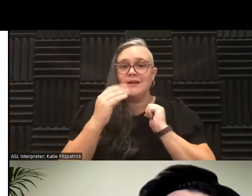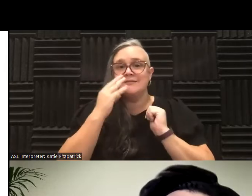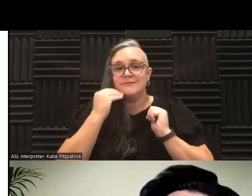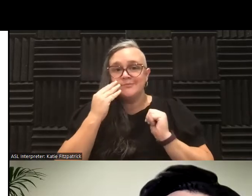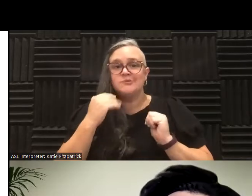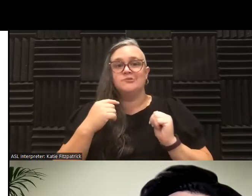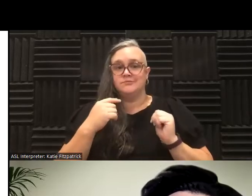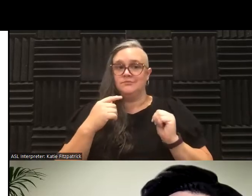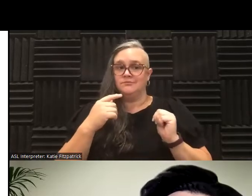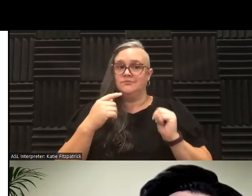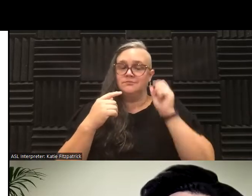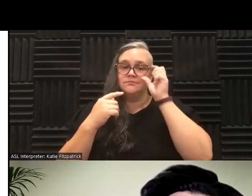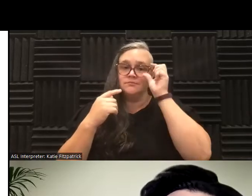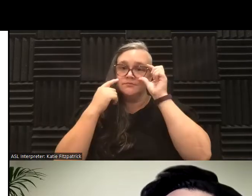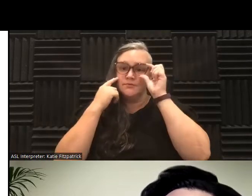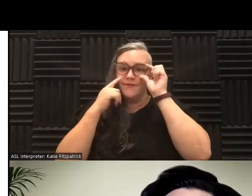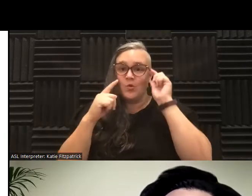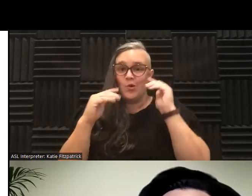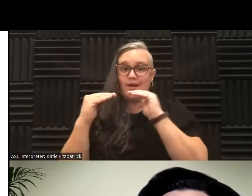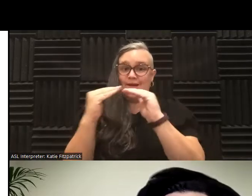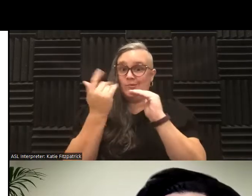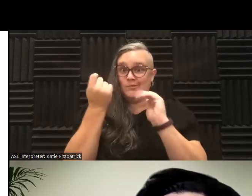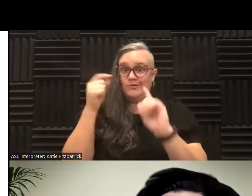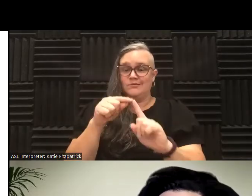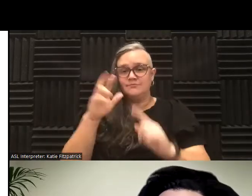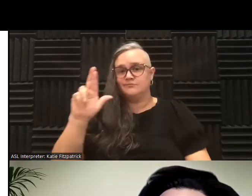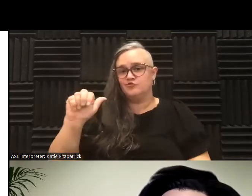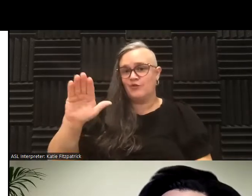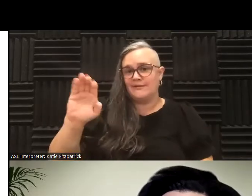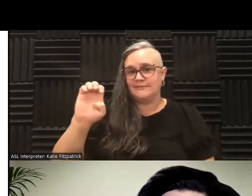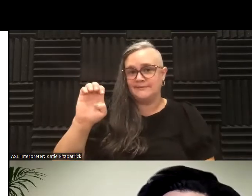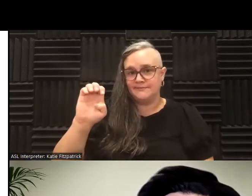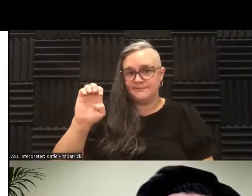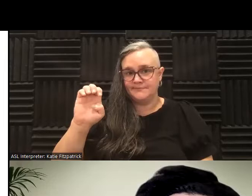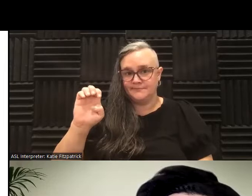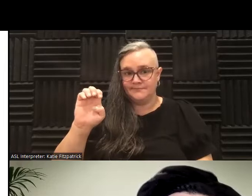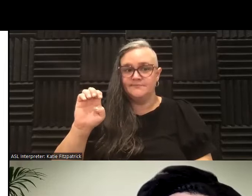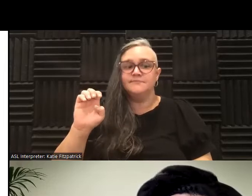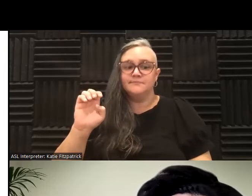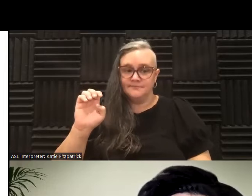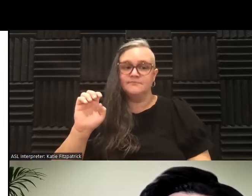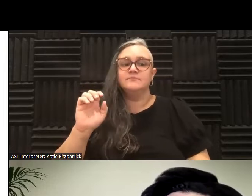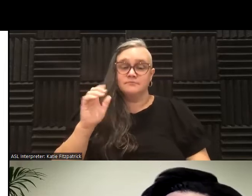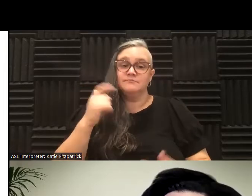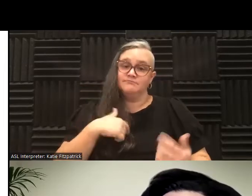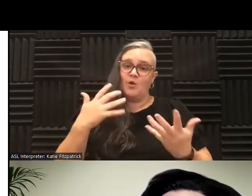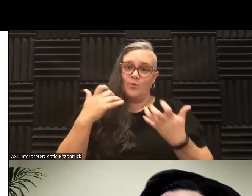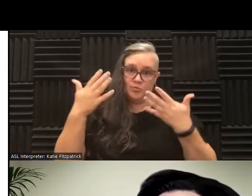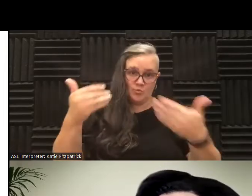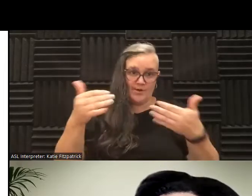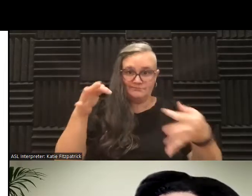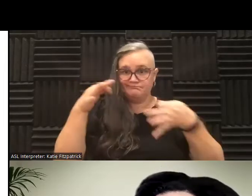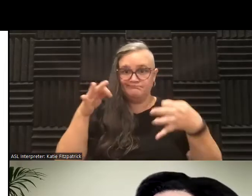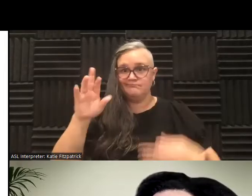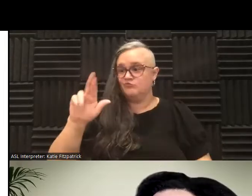with achieving equity is race. So I wanted to also define race. What